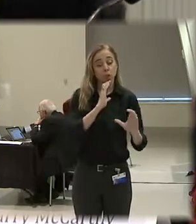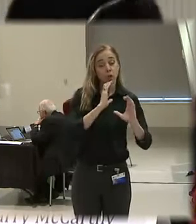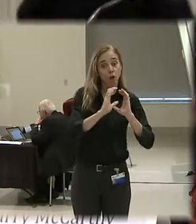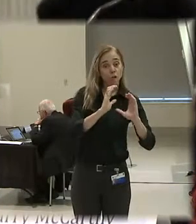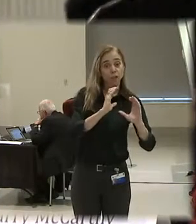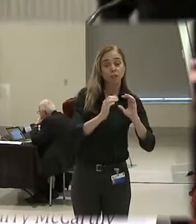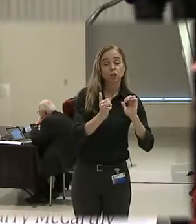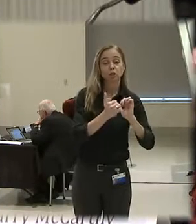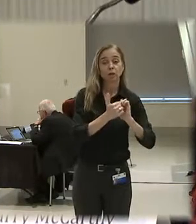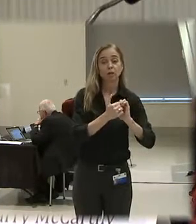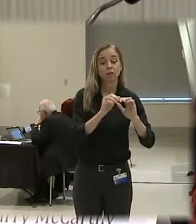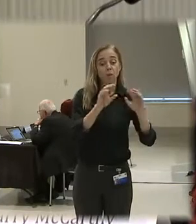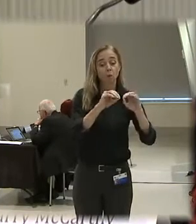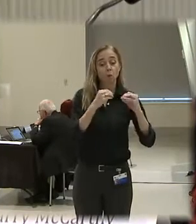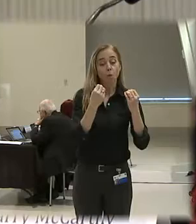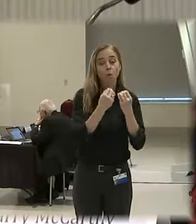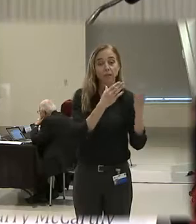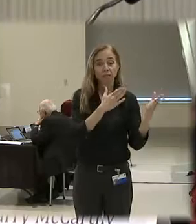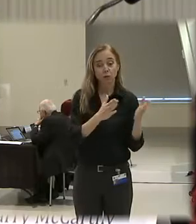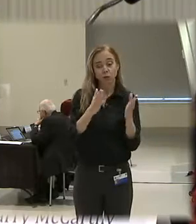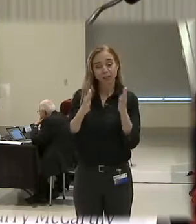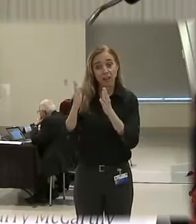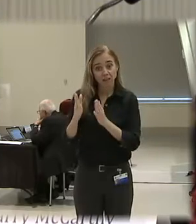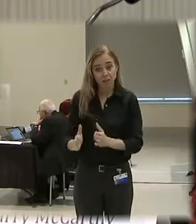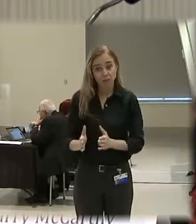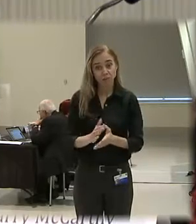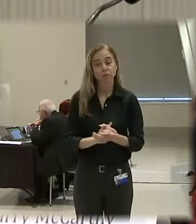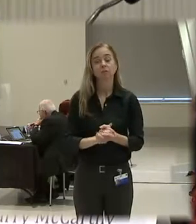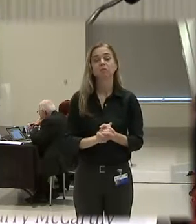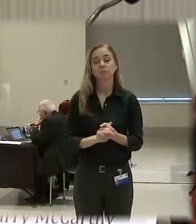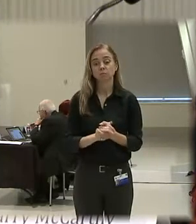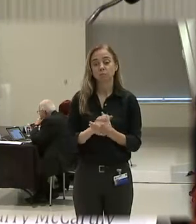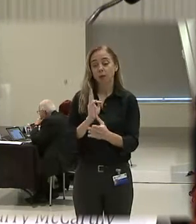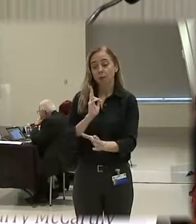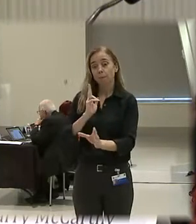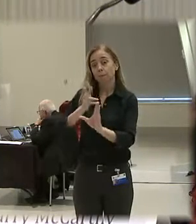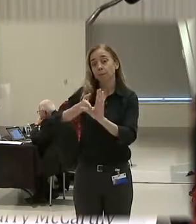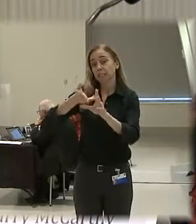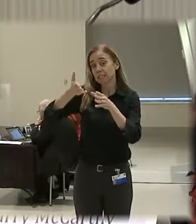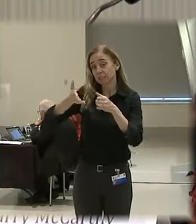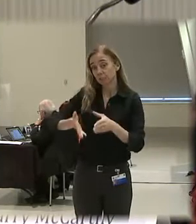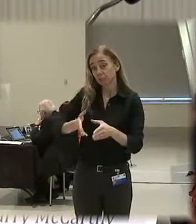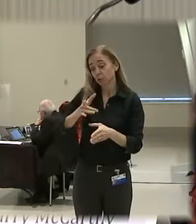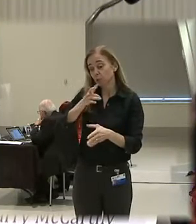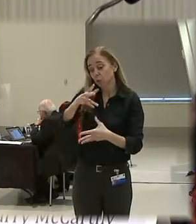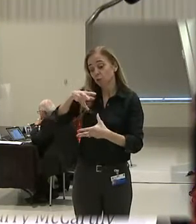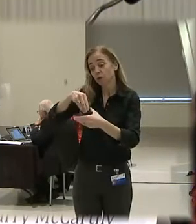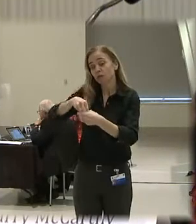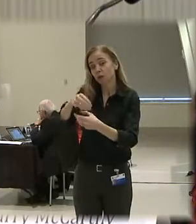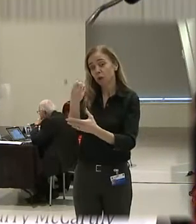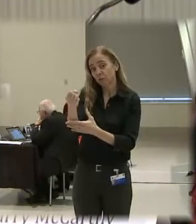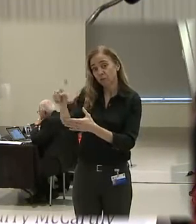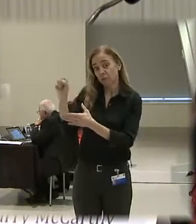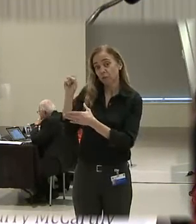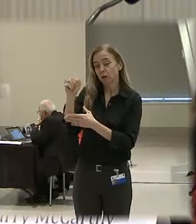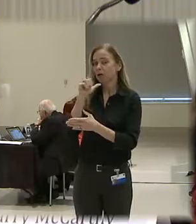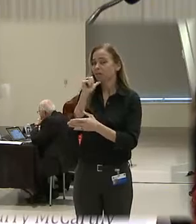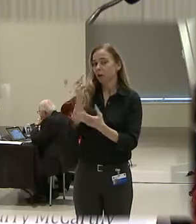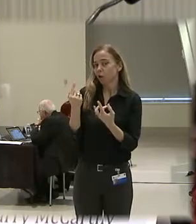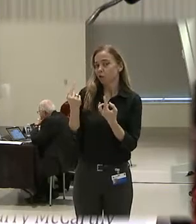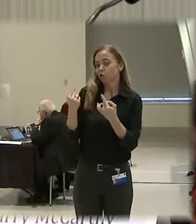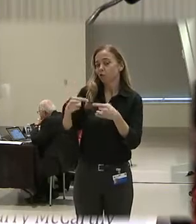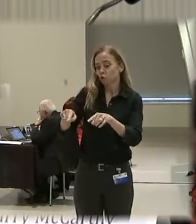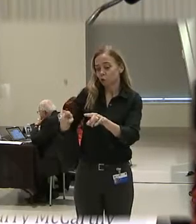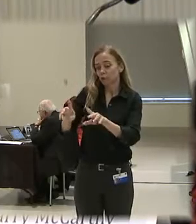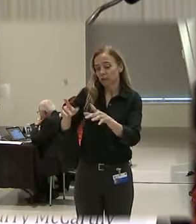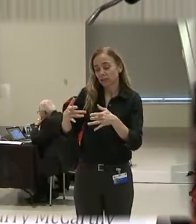conversations with the organizers and participants of the demonstration, not just during the event,